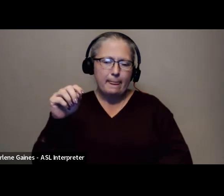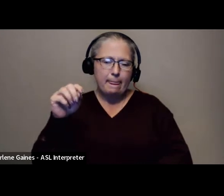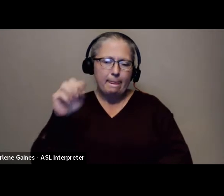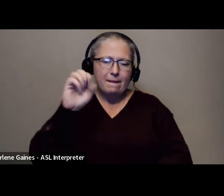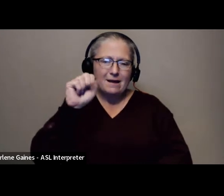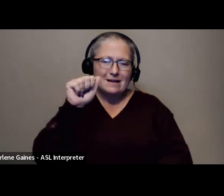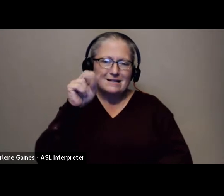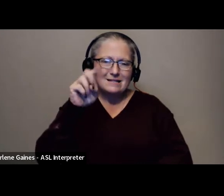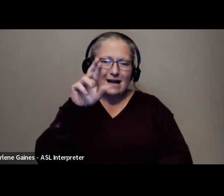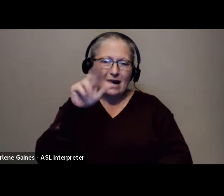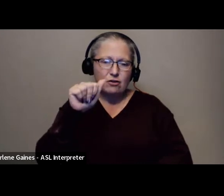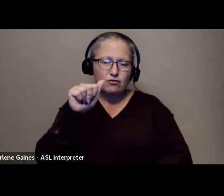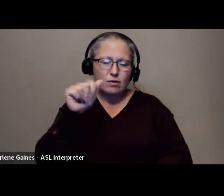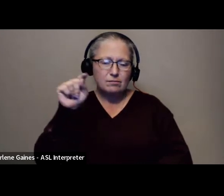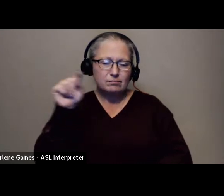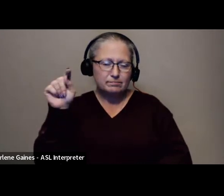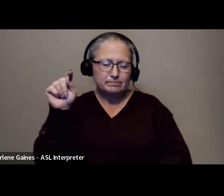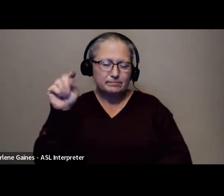Sandra Wong.